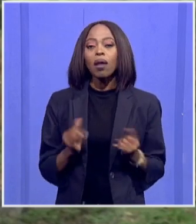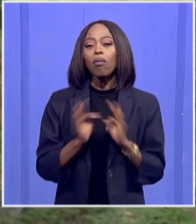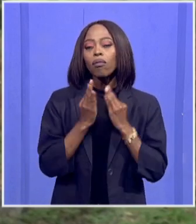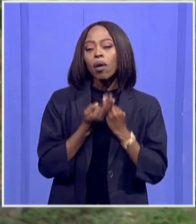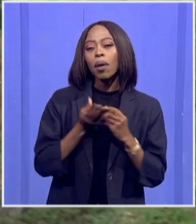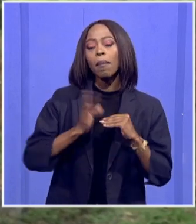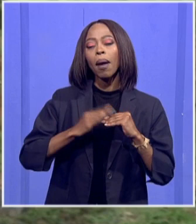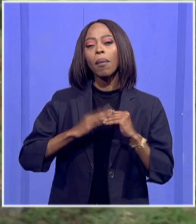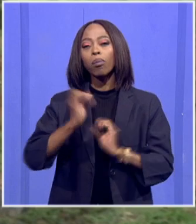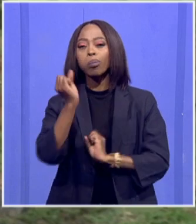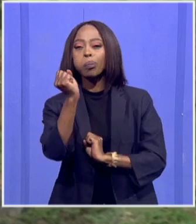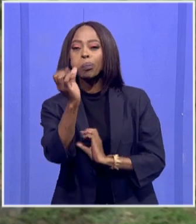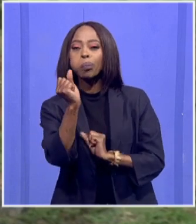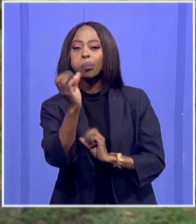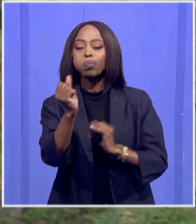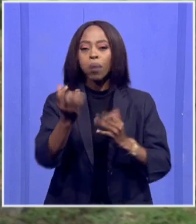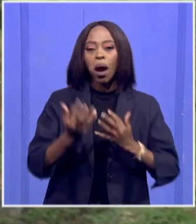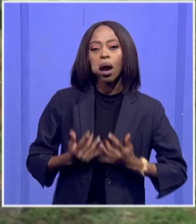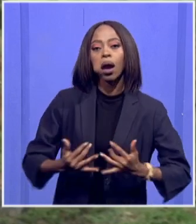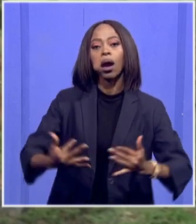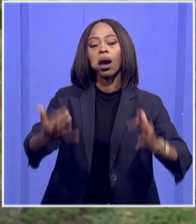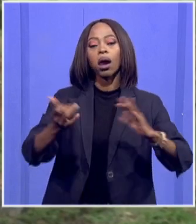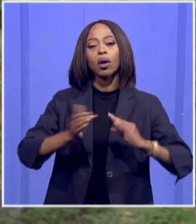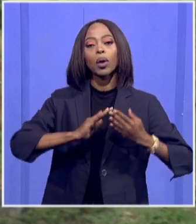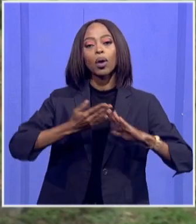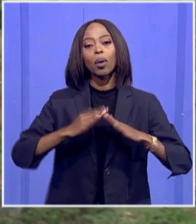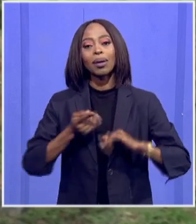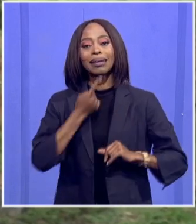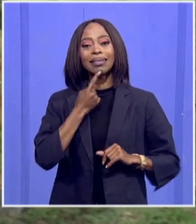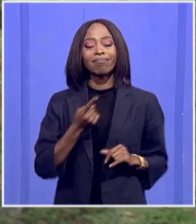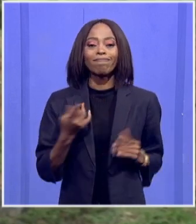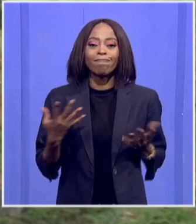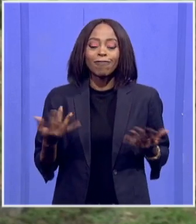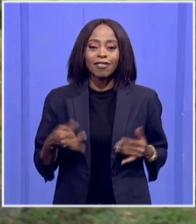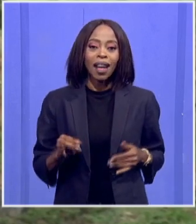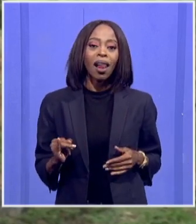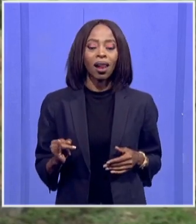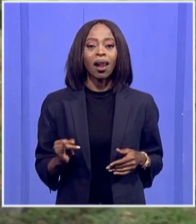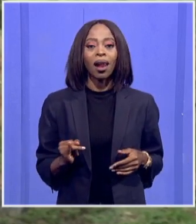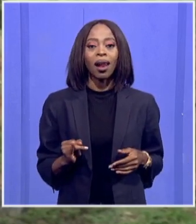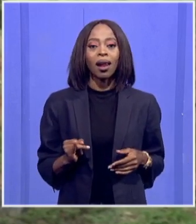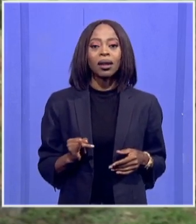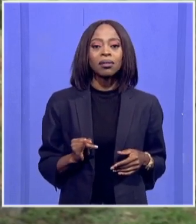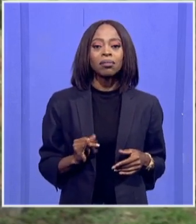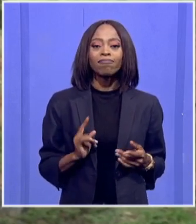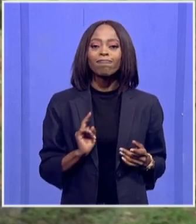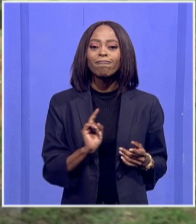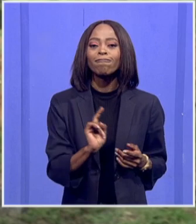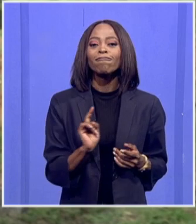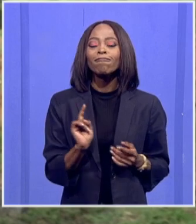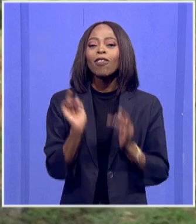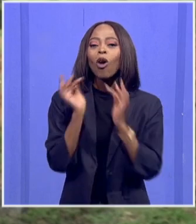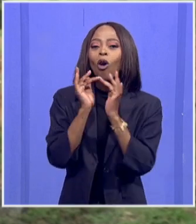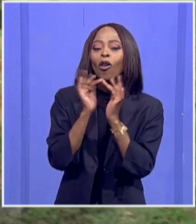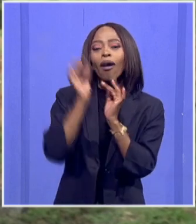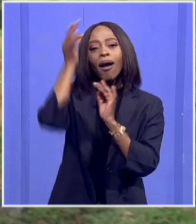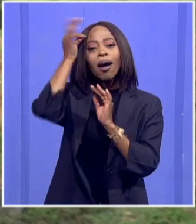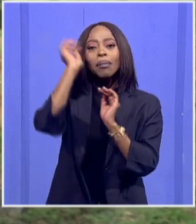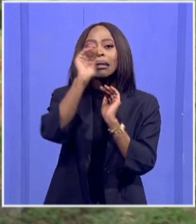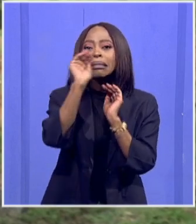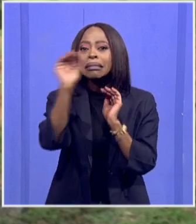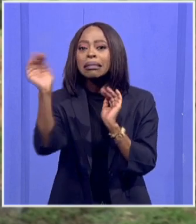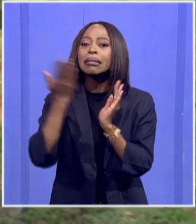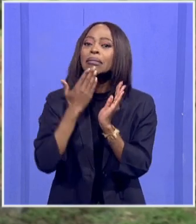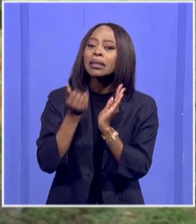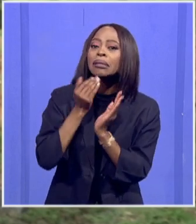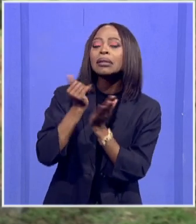actually addressing the community here, telling us that they have been going around to talk to government to ensure that government can come